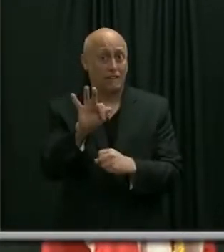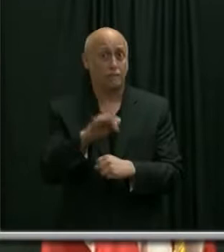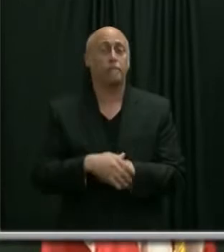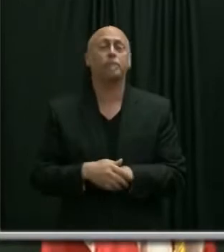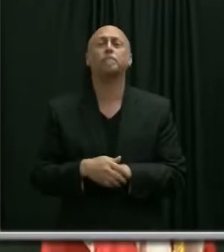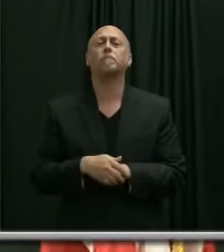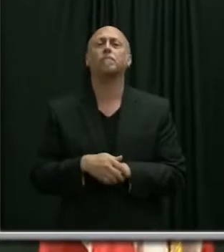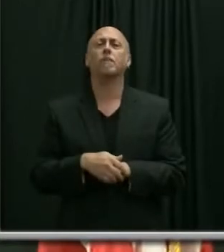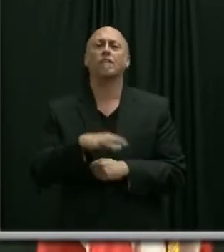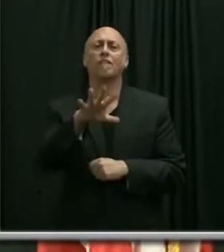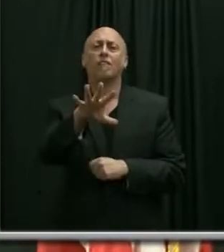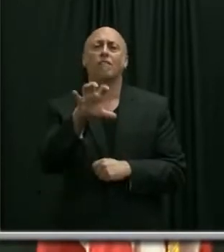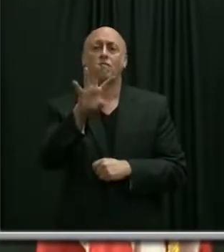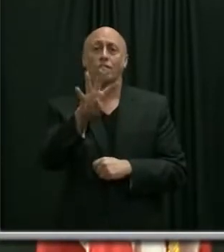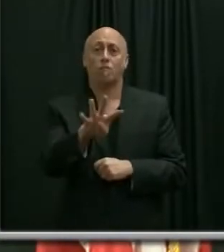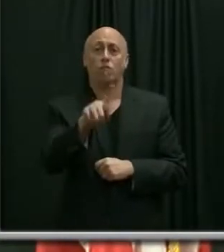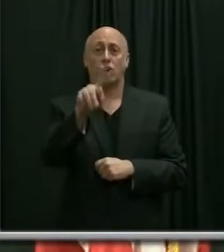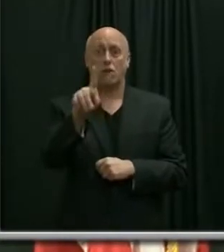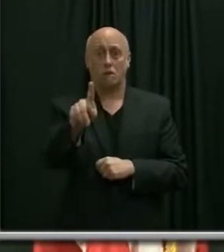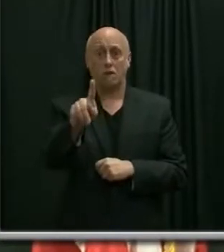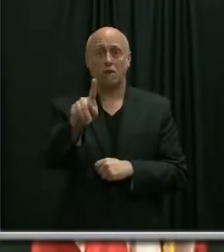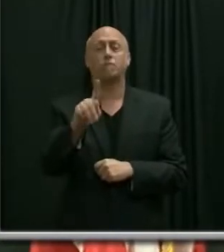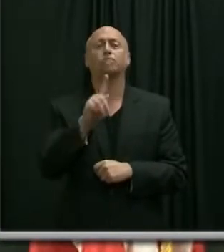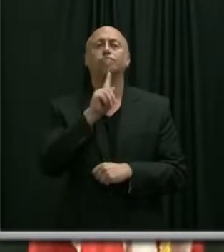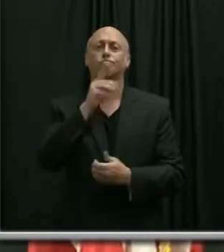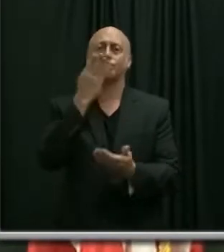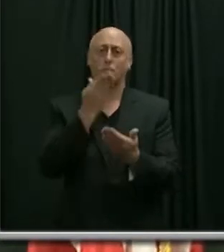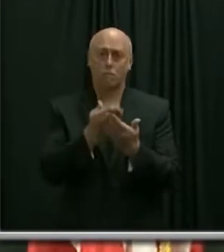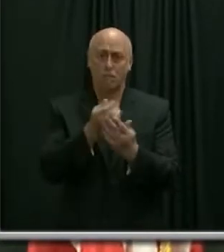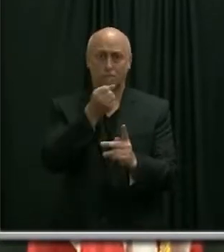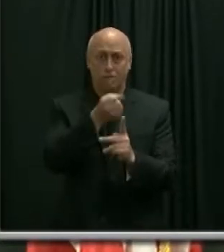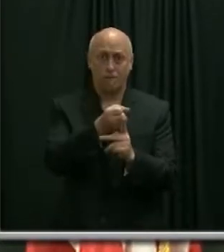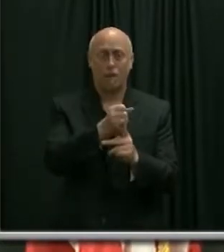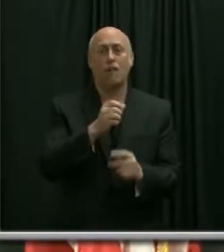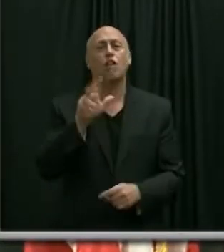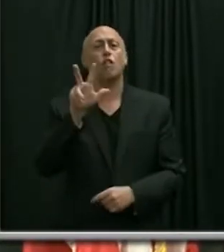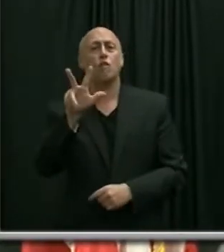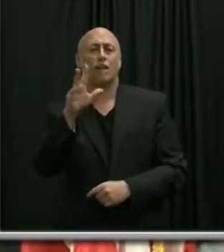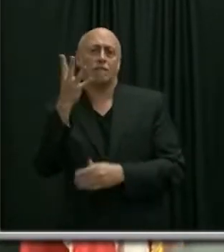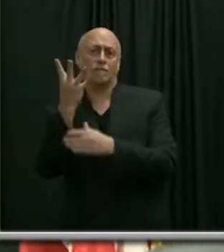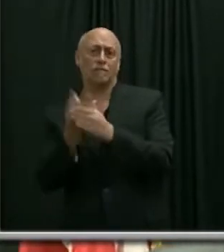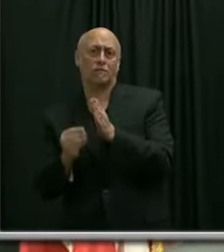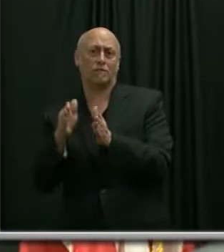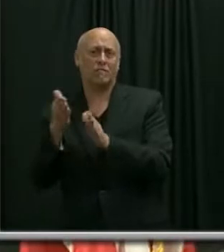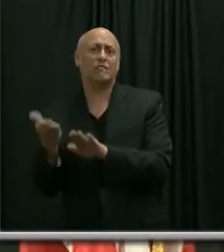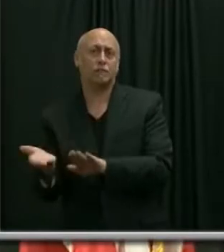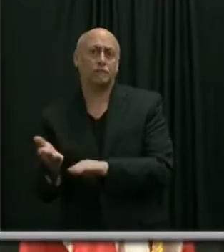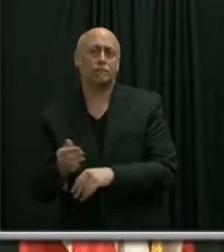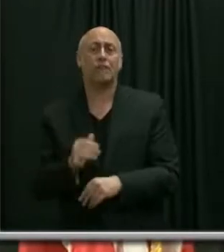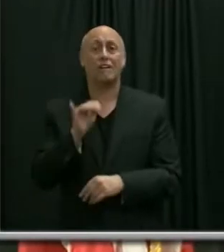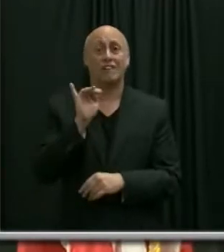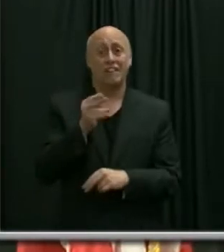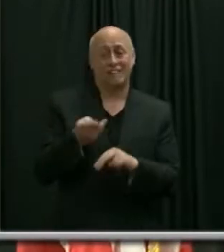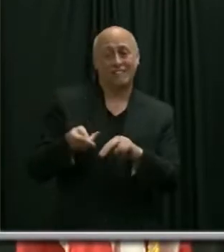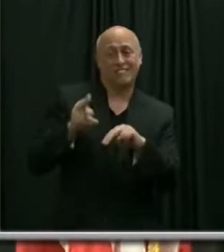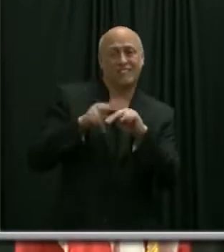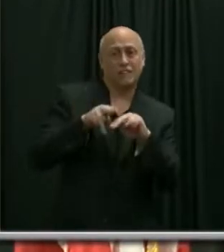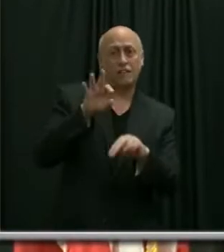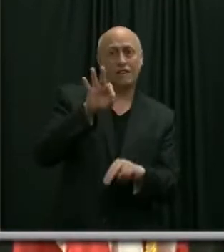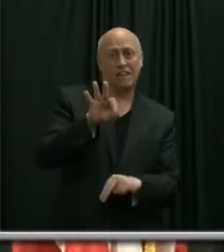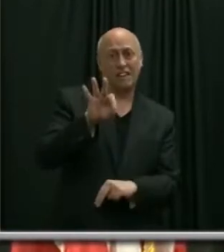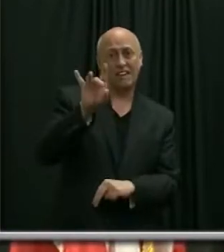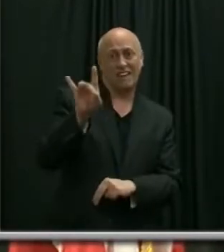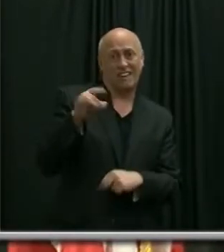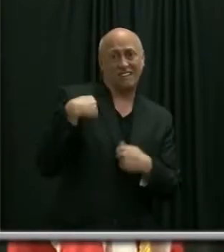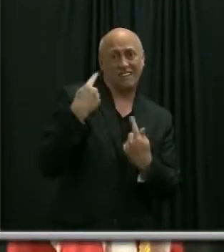total of 541 confirmed cases with 3 fatalities. This is an increase of 98